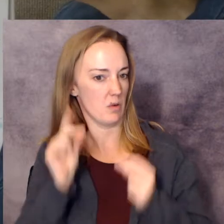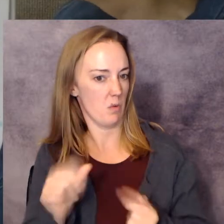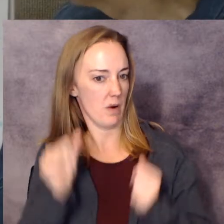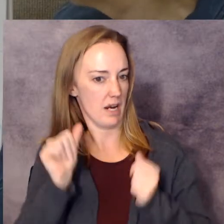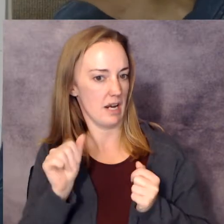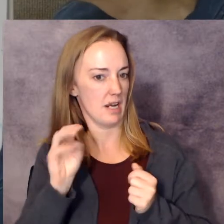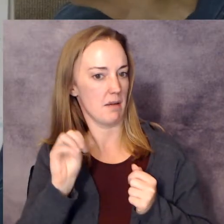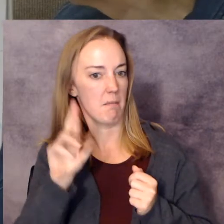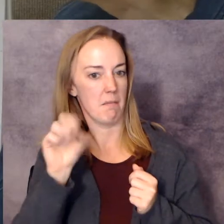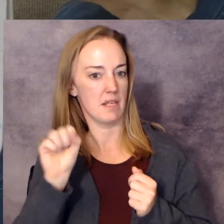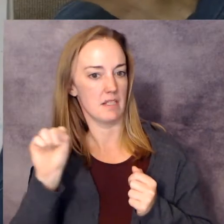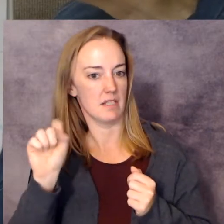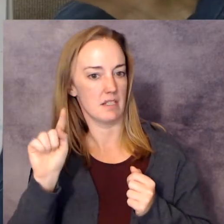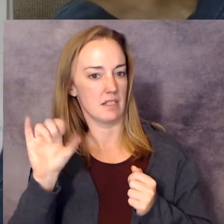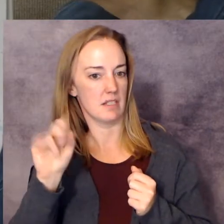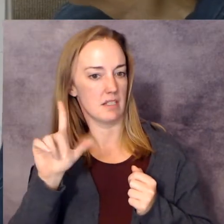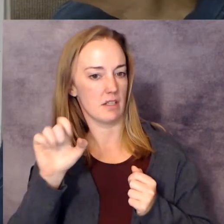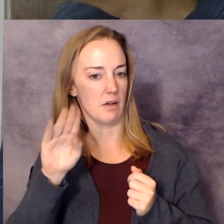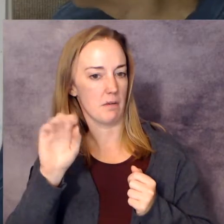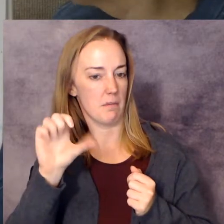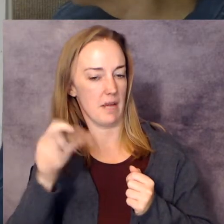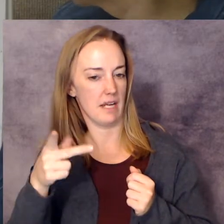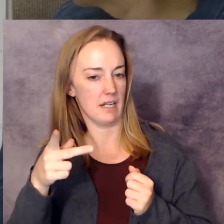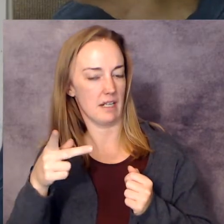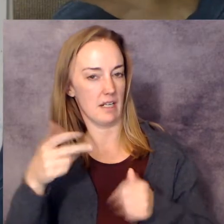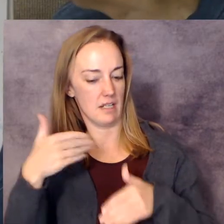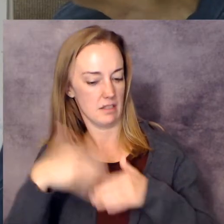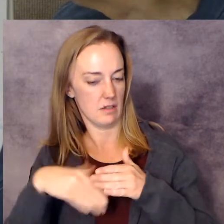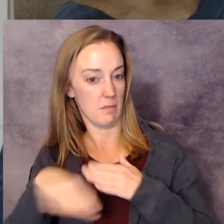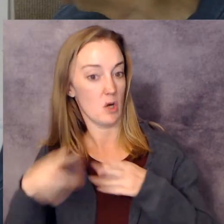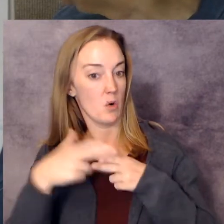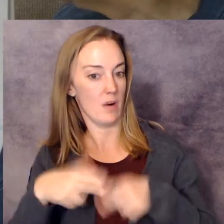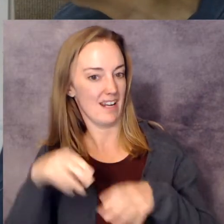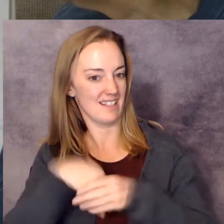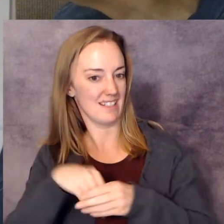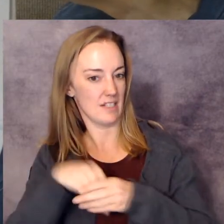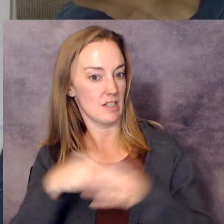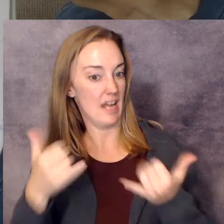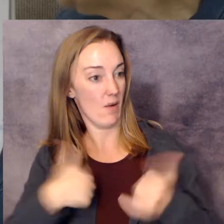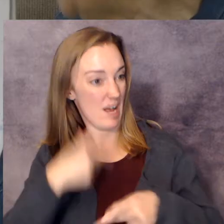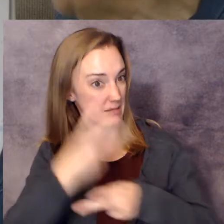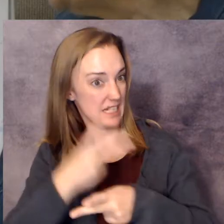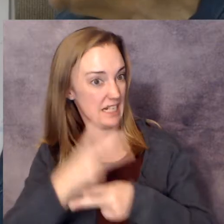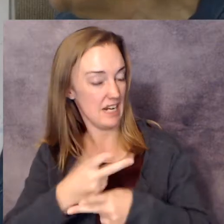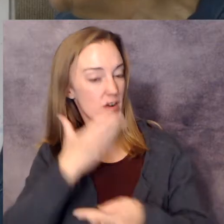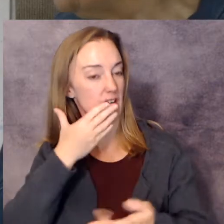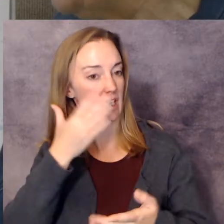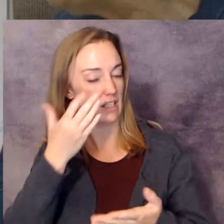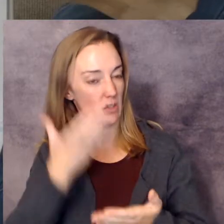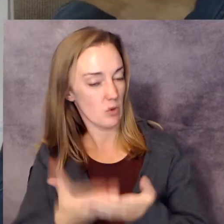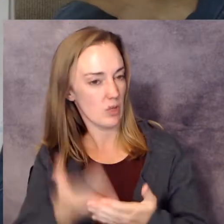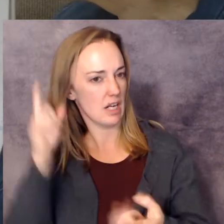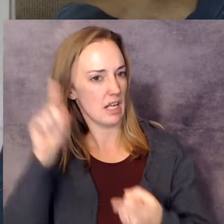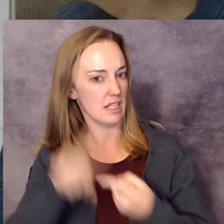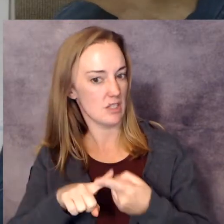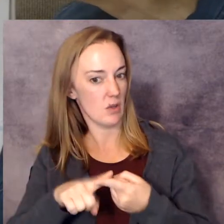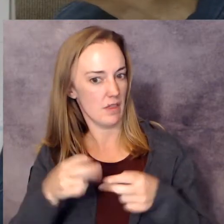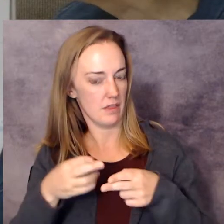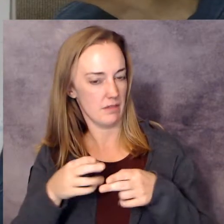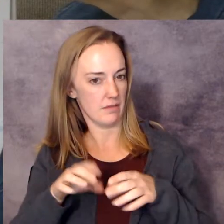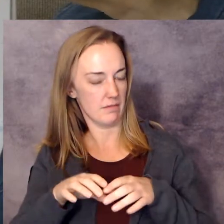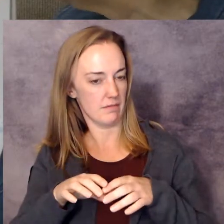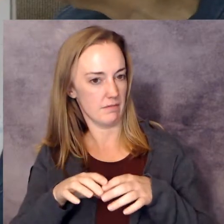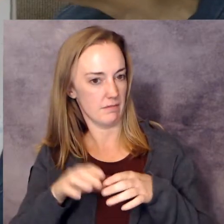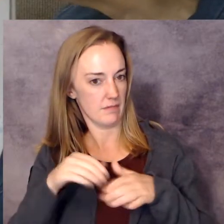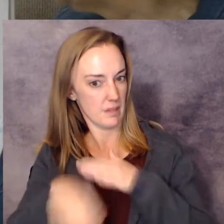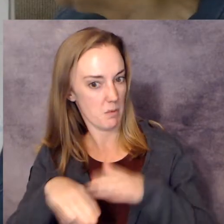Stickleback laid her eggs into it. "Now I'm taking good care of them until they hatch." "Keep up the good work," said